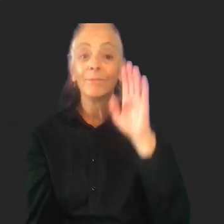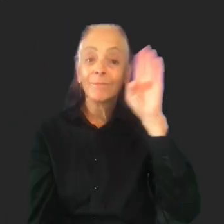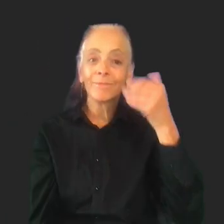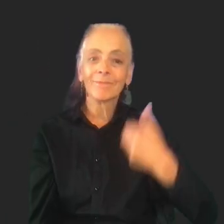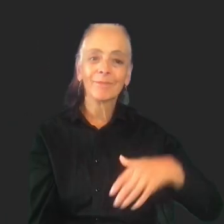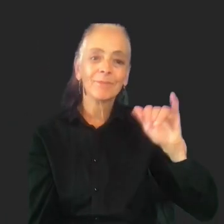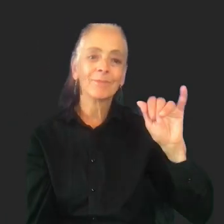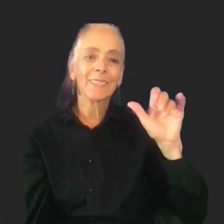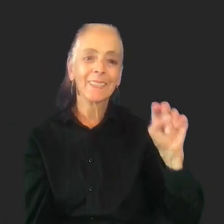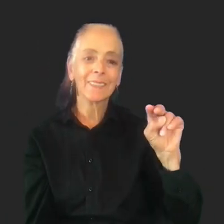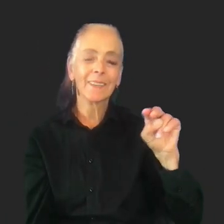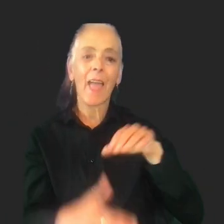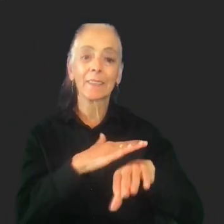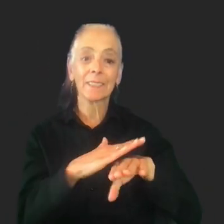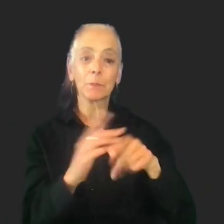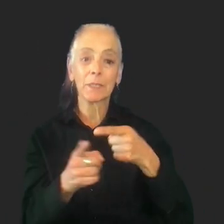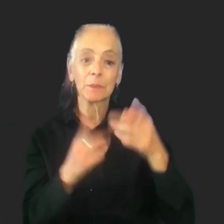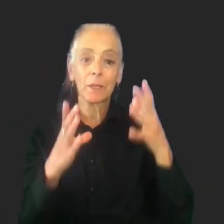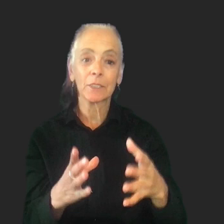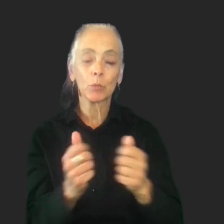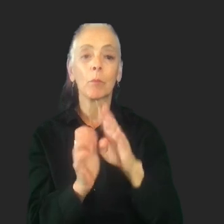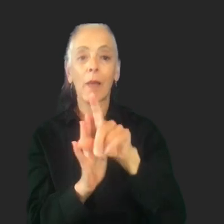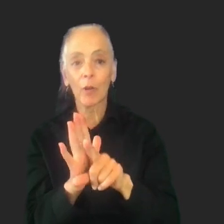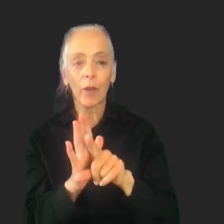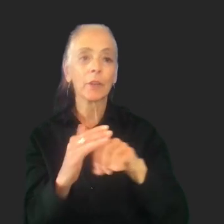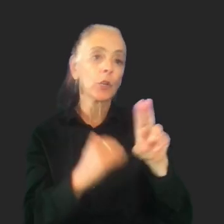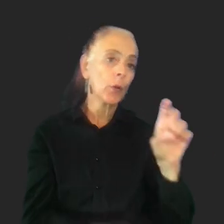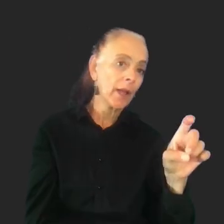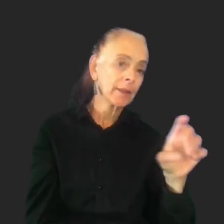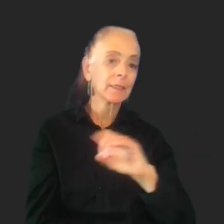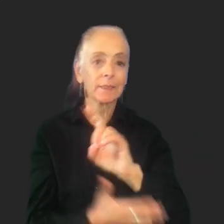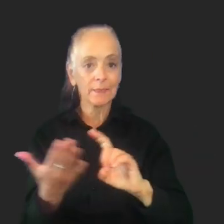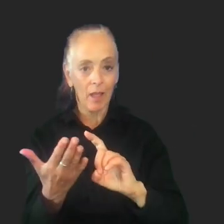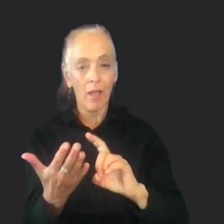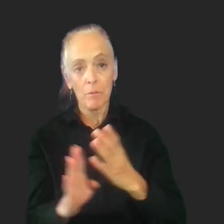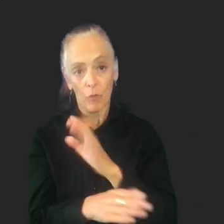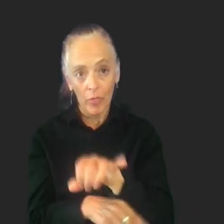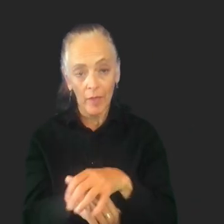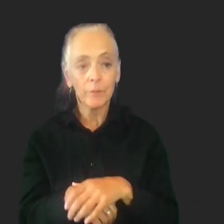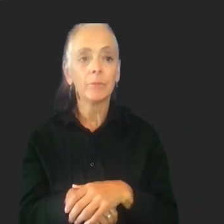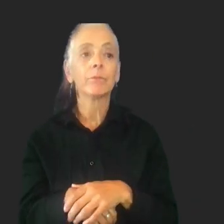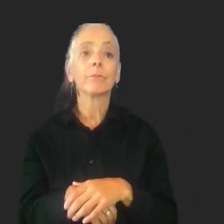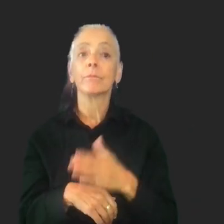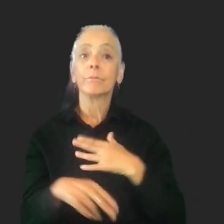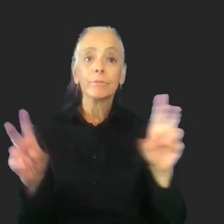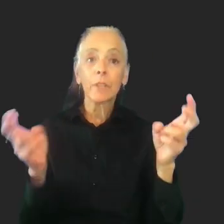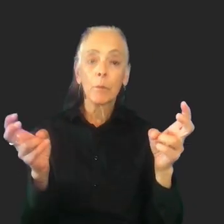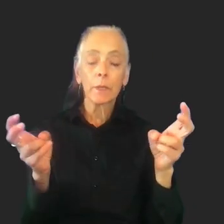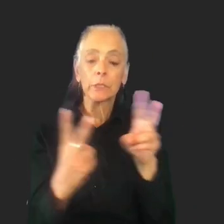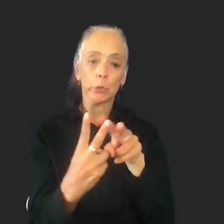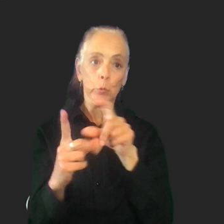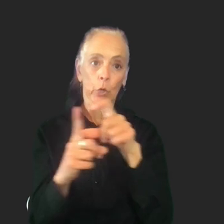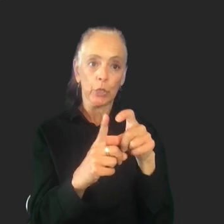hello i'm ian i am an accessibility specialist with a background in ux and design before that and i am here to talk to you about two